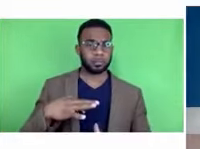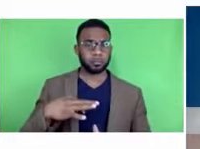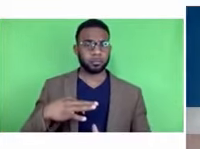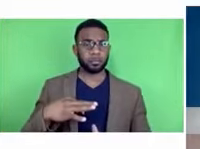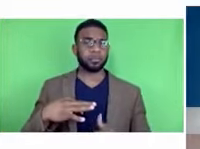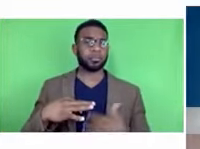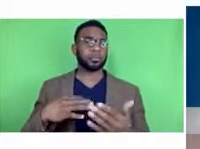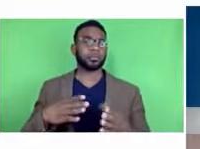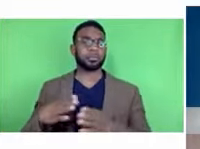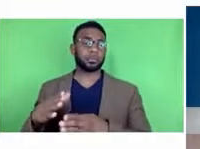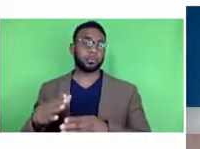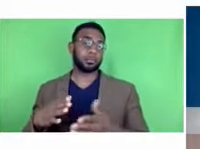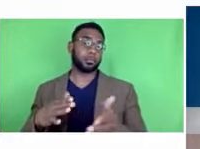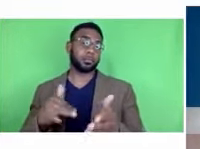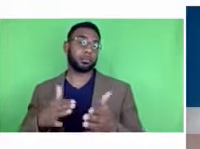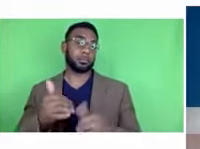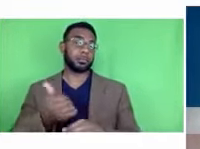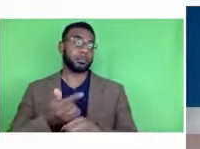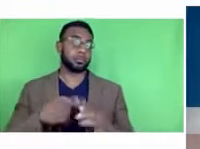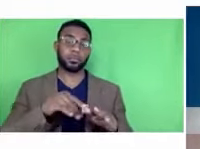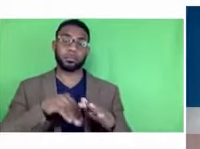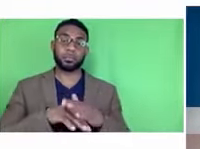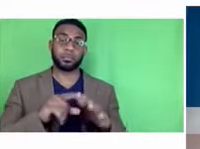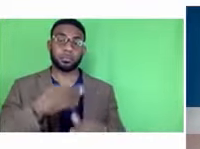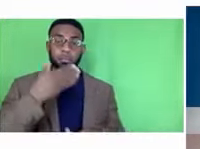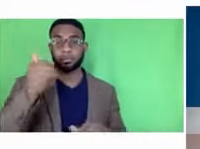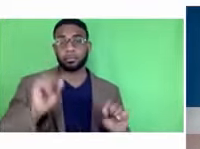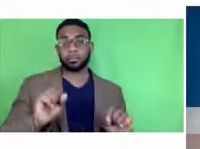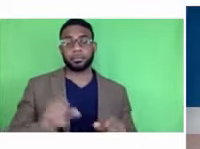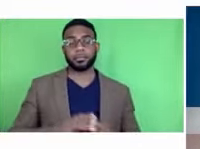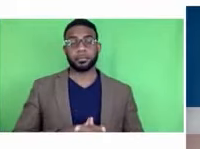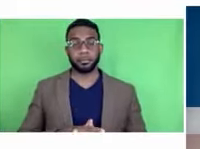platforms that allows everyone to access it to their best ability.